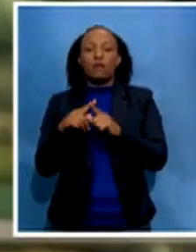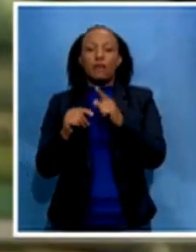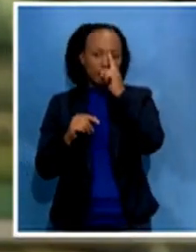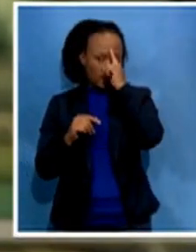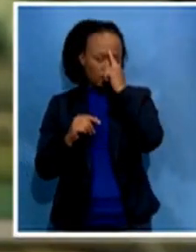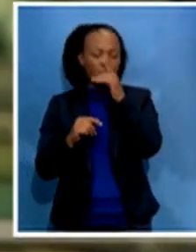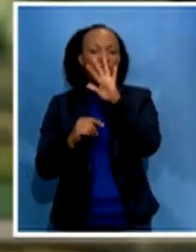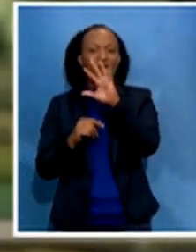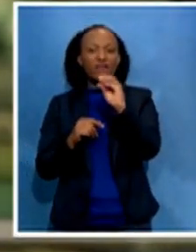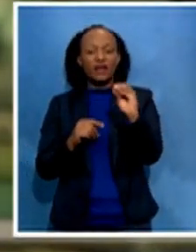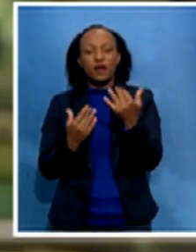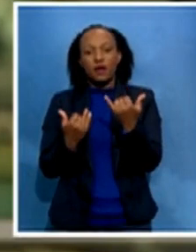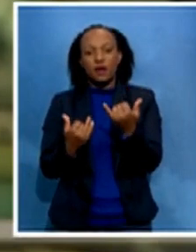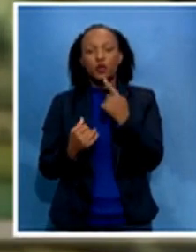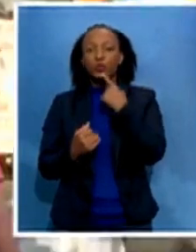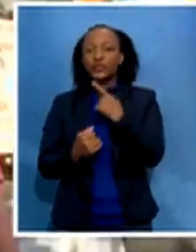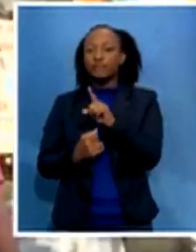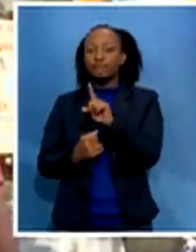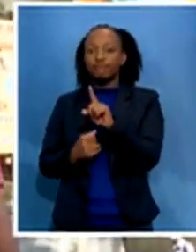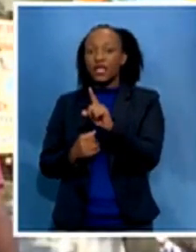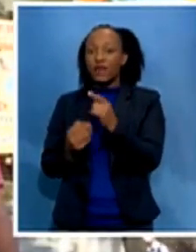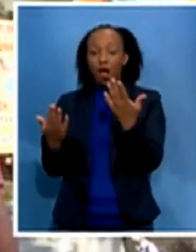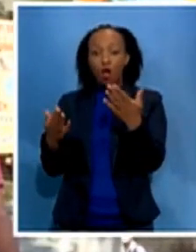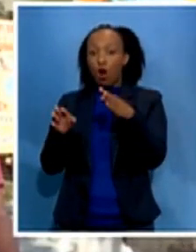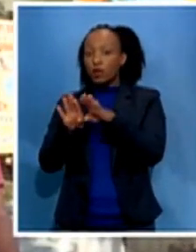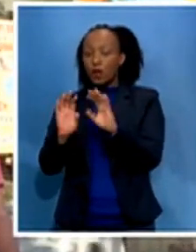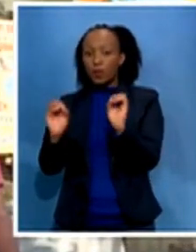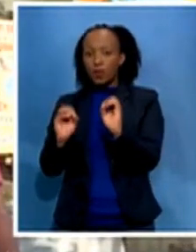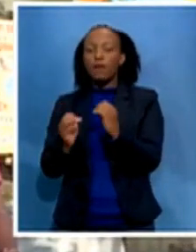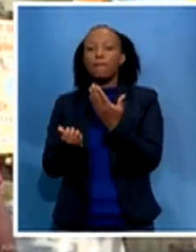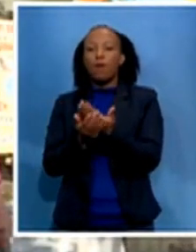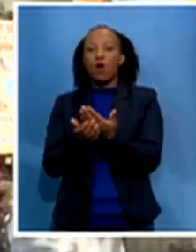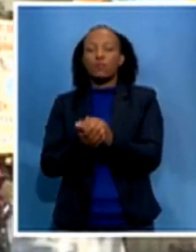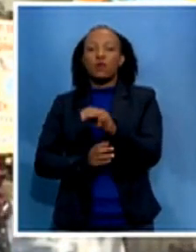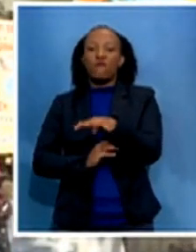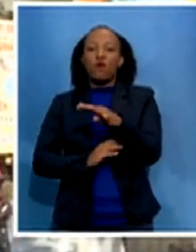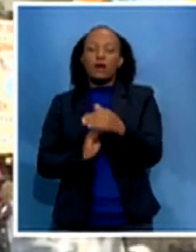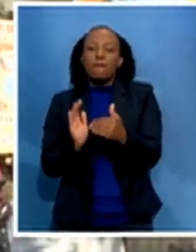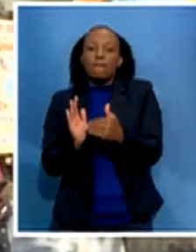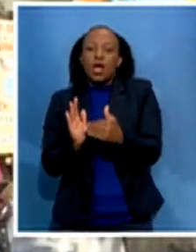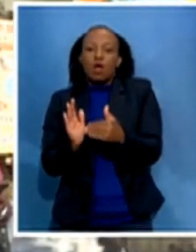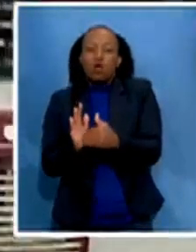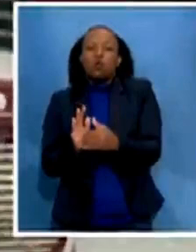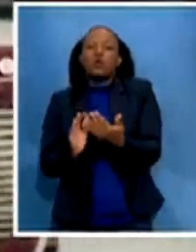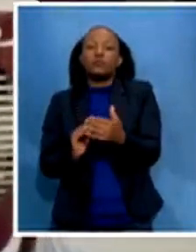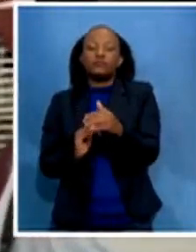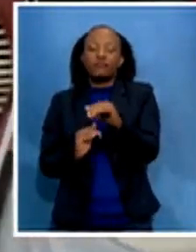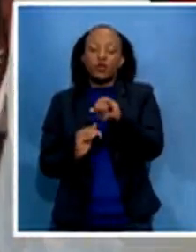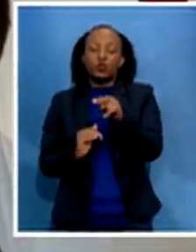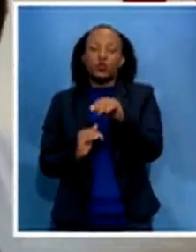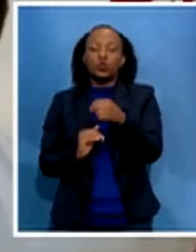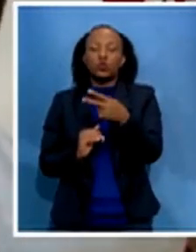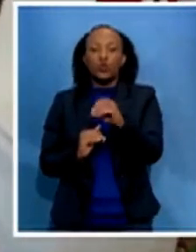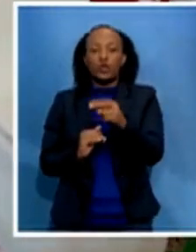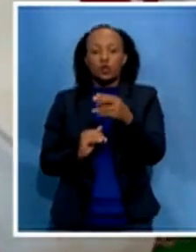without a lockdown, India would have had 14 million cases by June 2020 and 2.6 million deaths. But a year on,